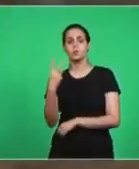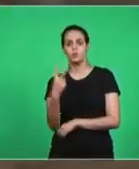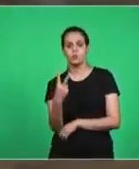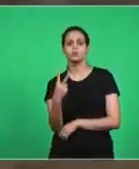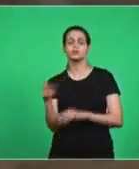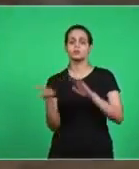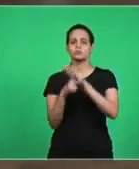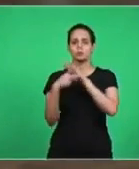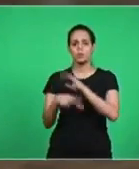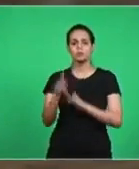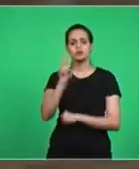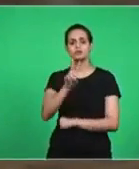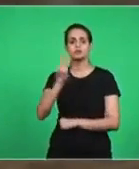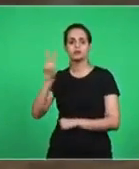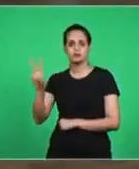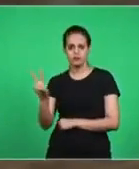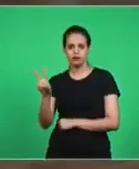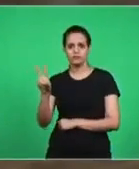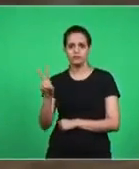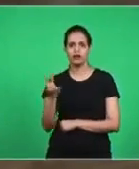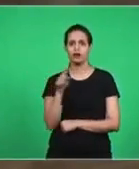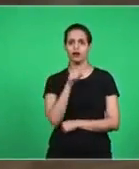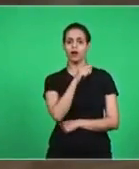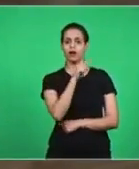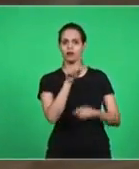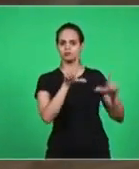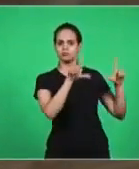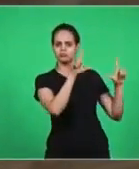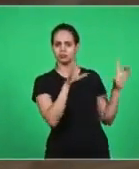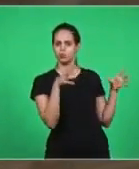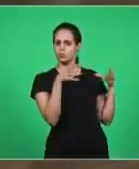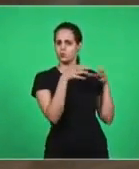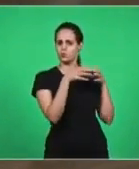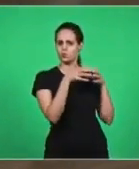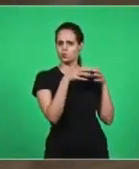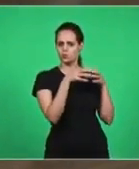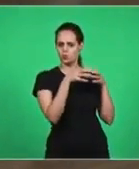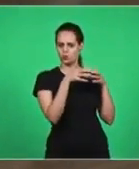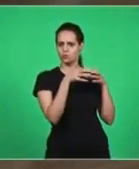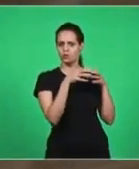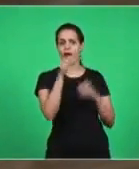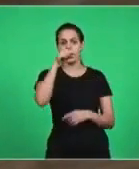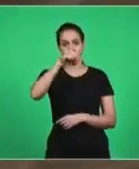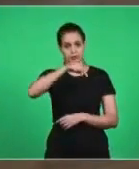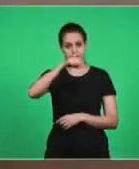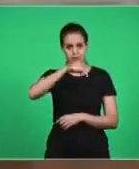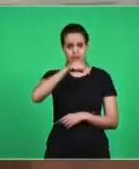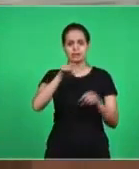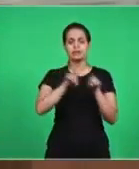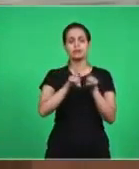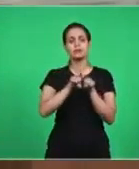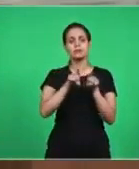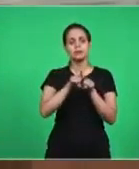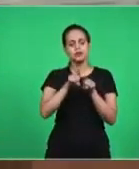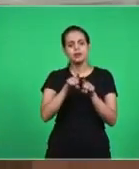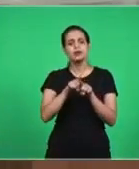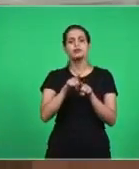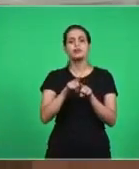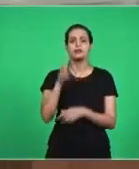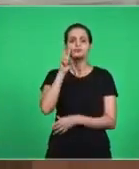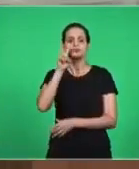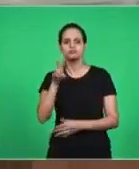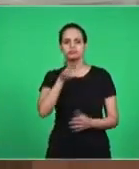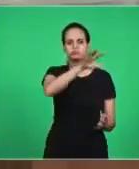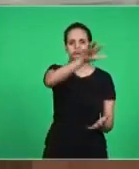1. There is a group here inside of the studio, and there's another group that is watching the transmission of the Sunday